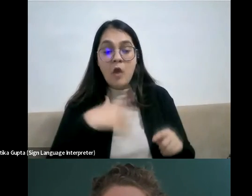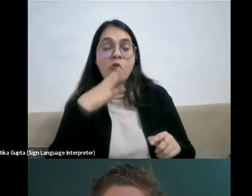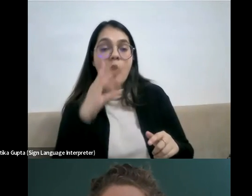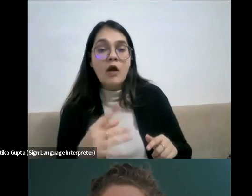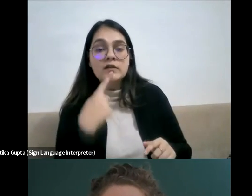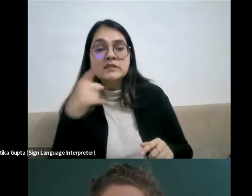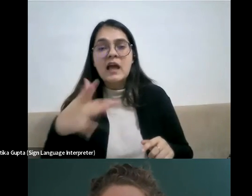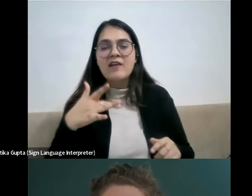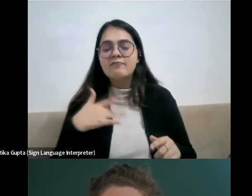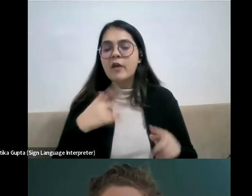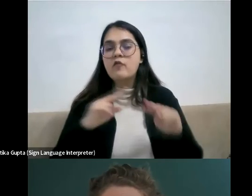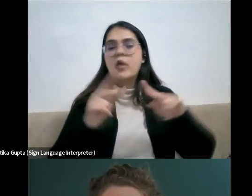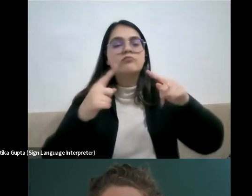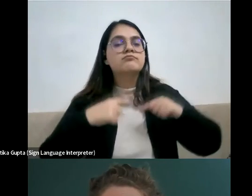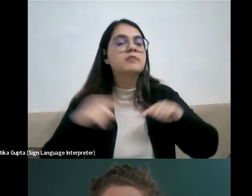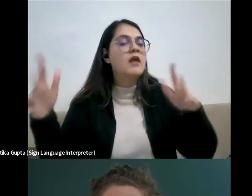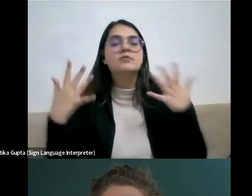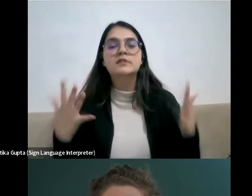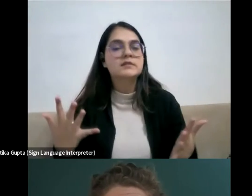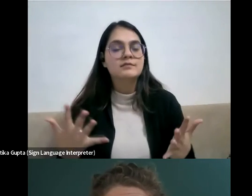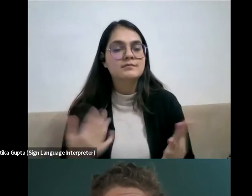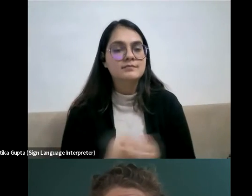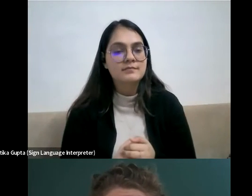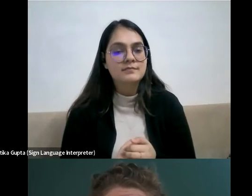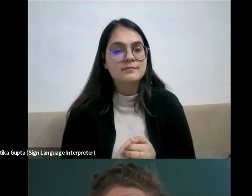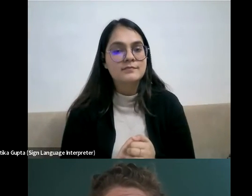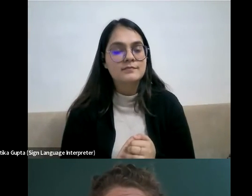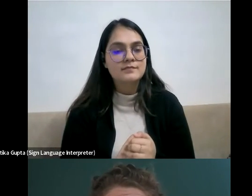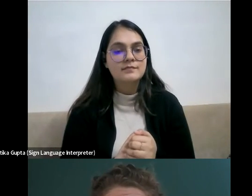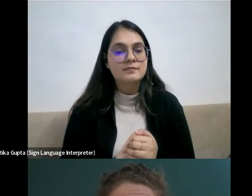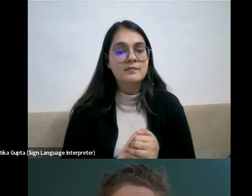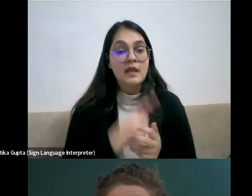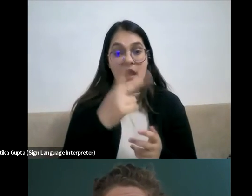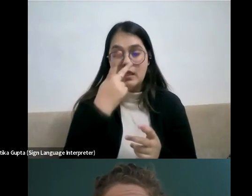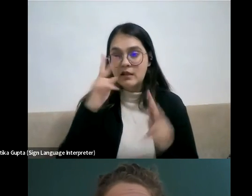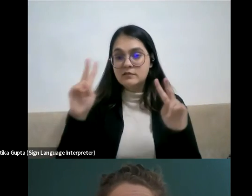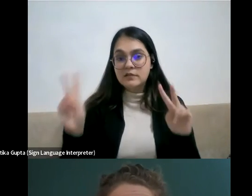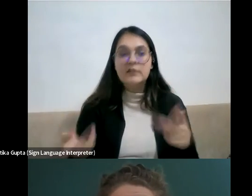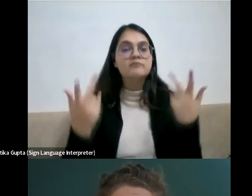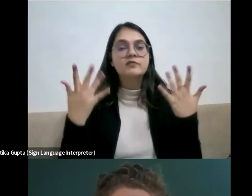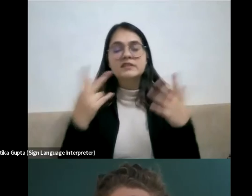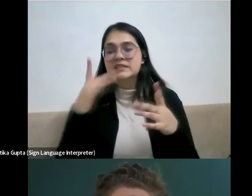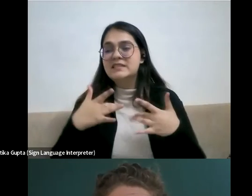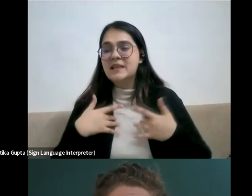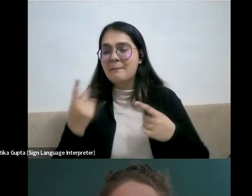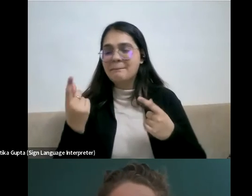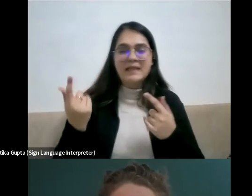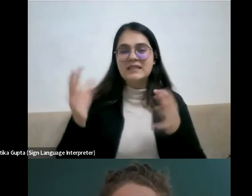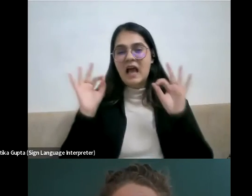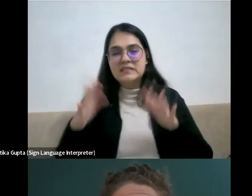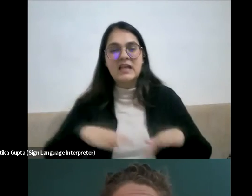sometimes are. And it's really been the site of significant alleged corruption. There's